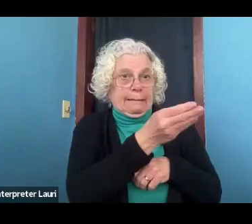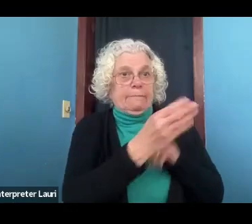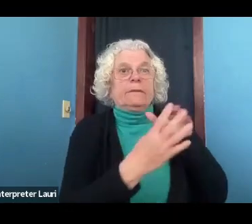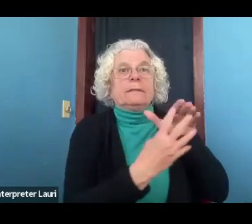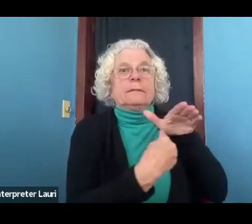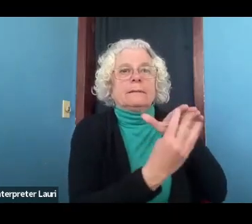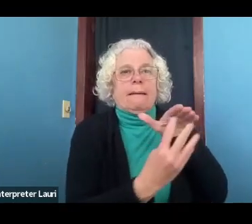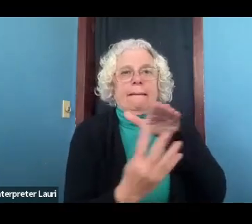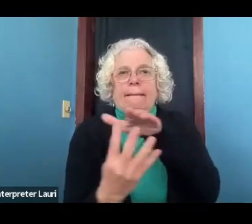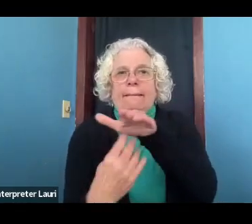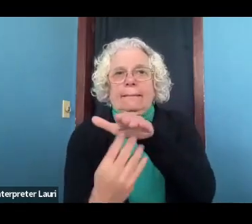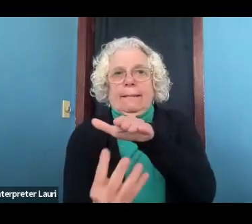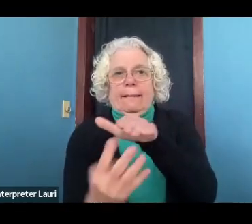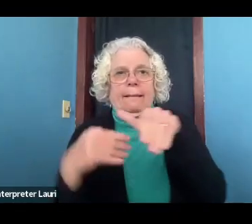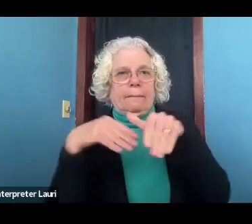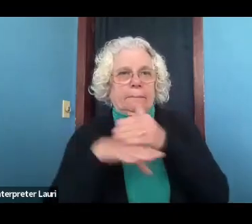them.